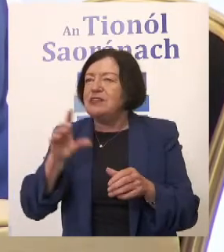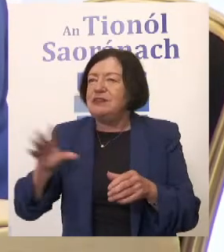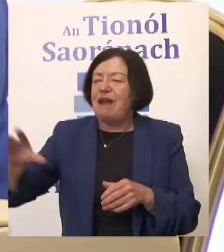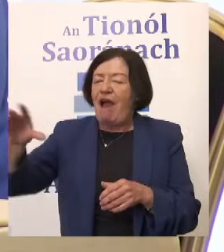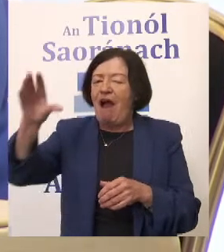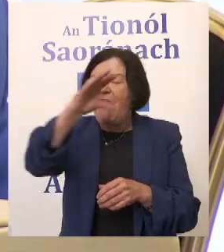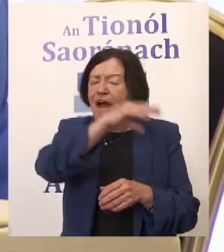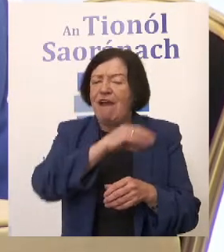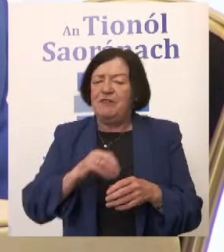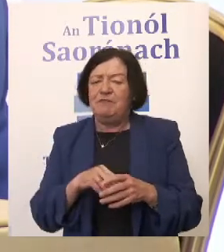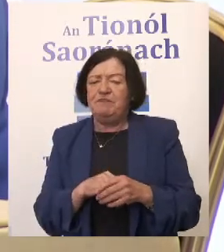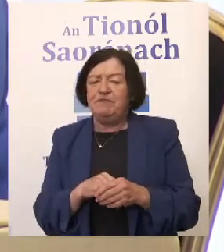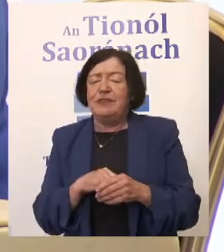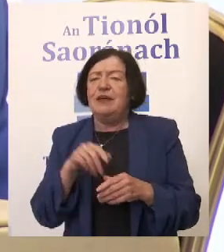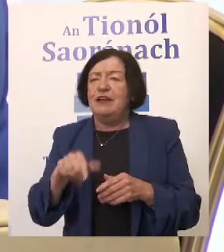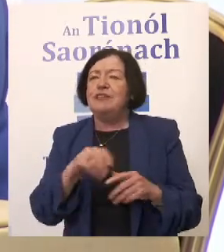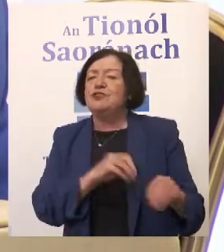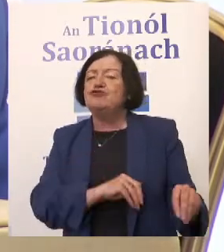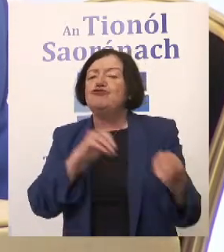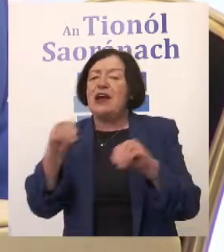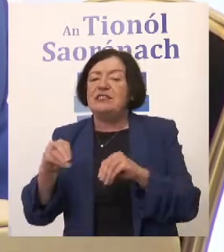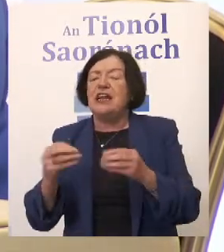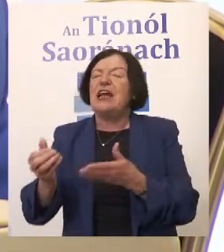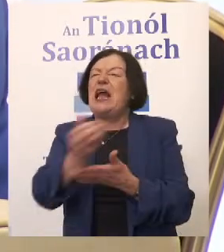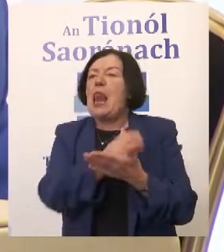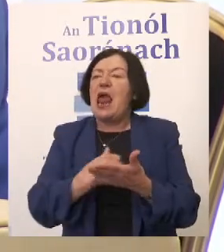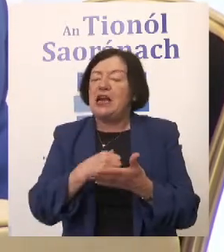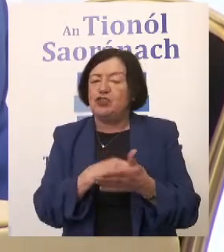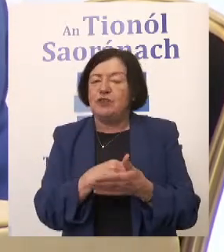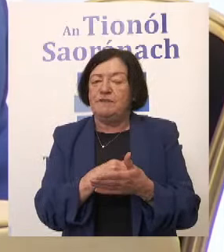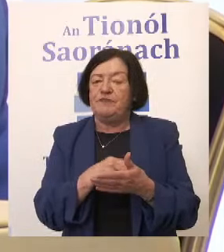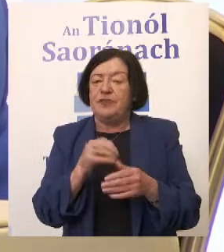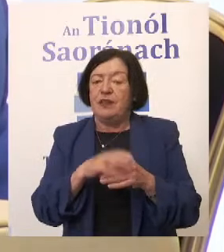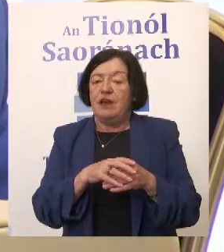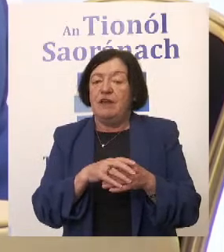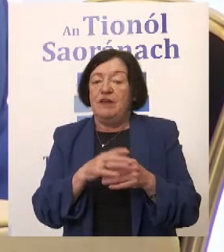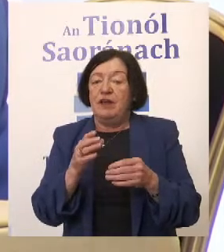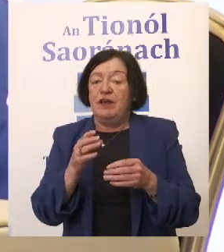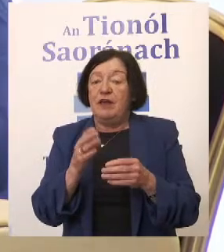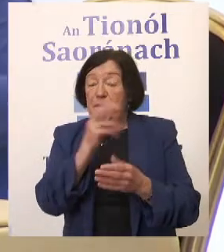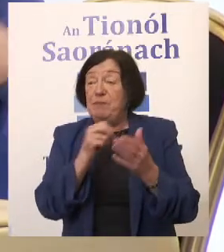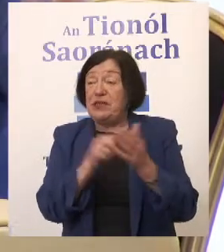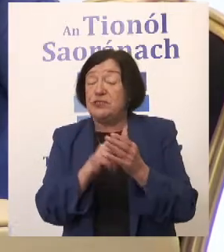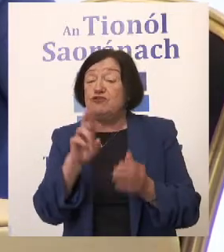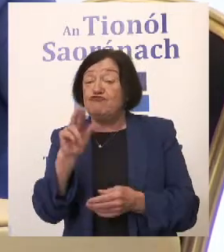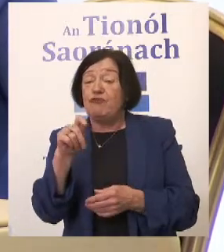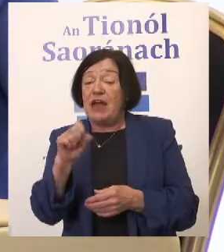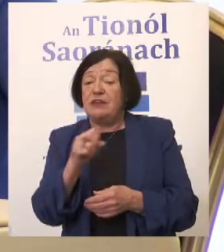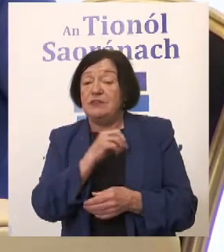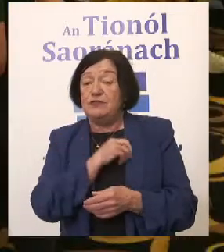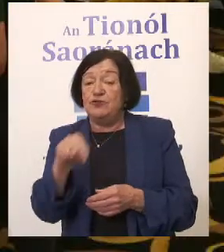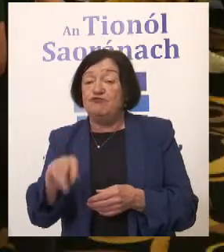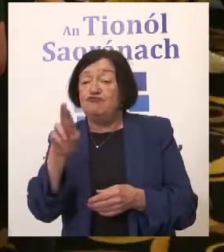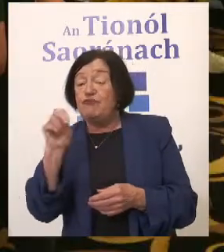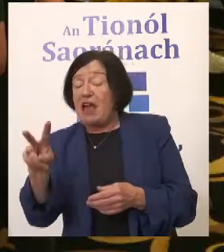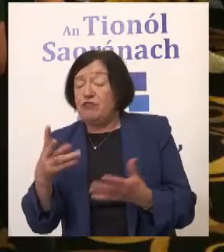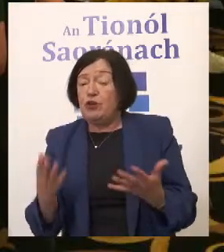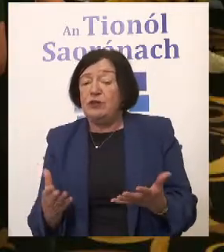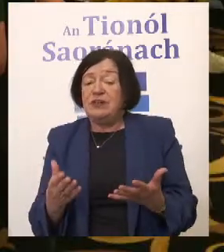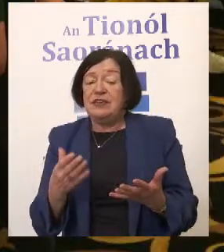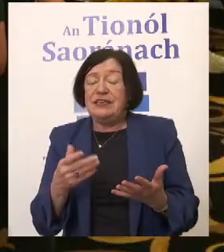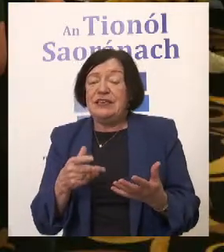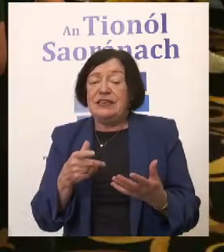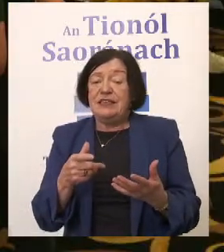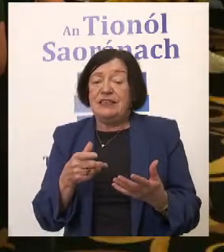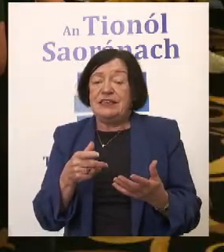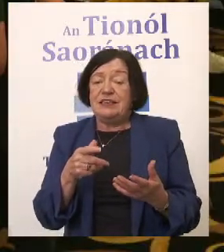there's transferring the collection of commercial rates to revenue, for example. It kind of